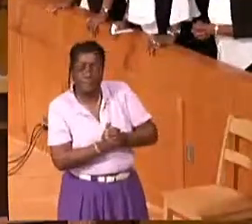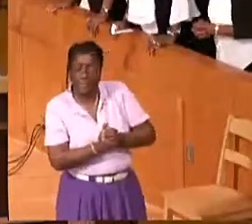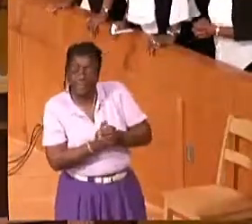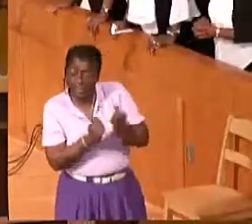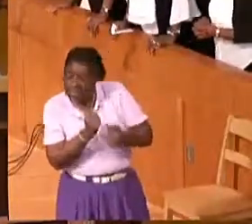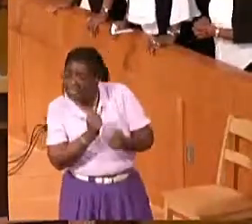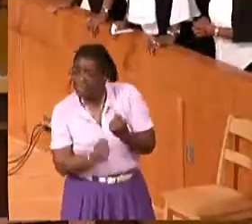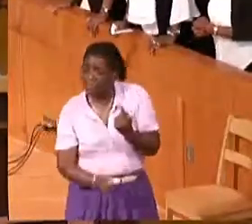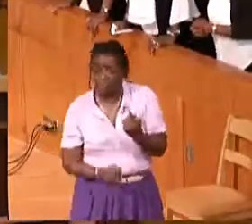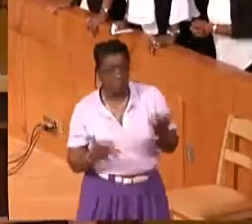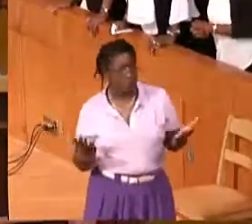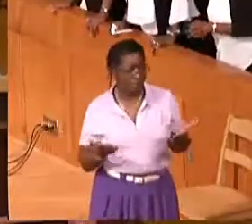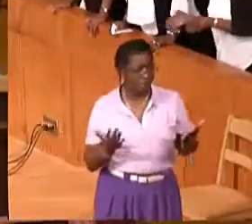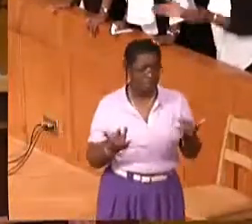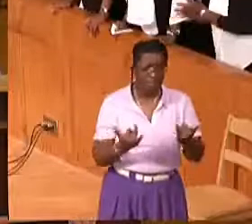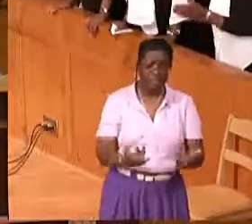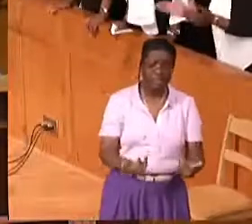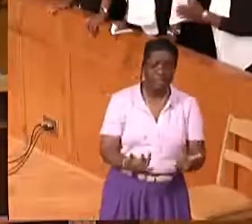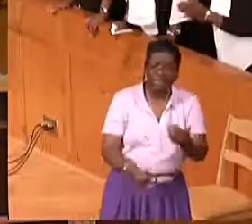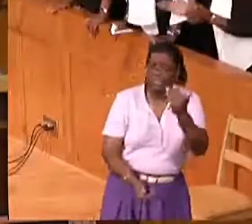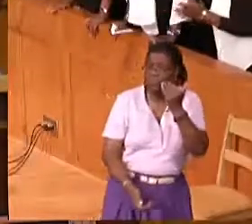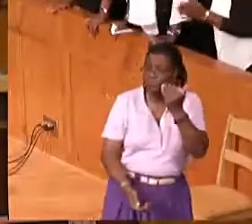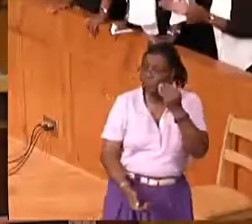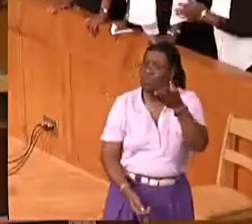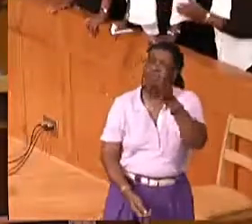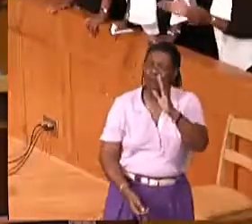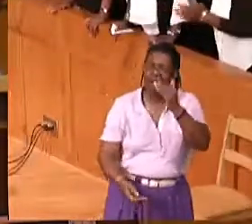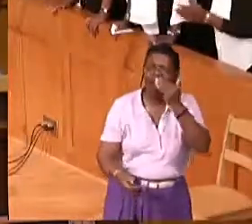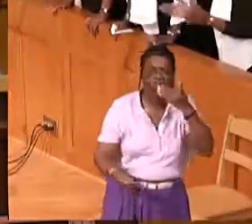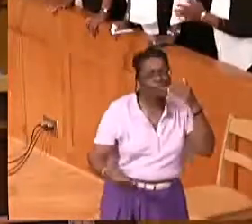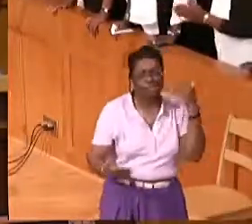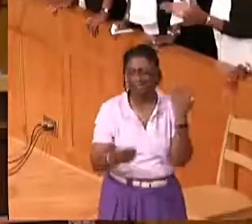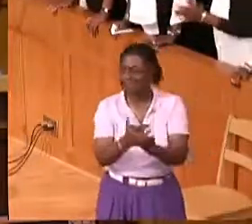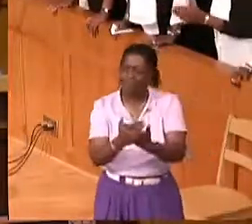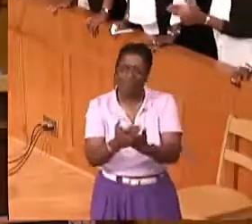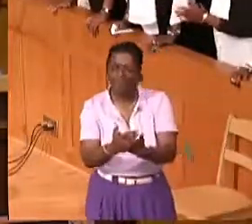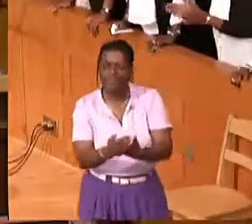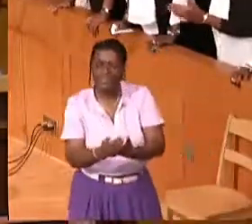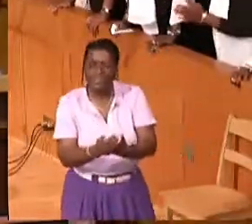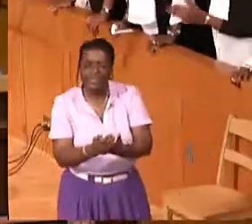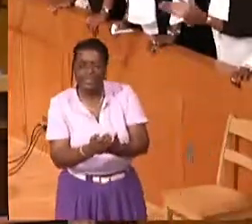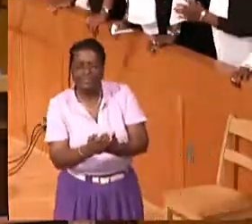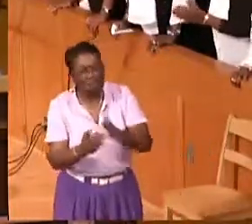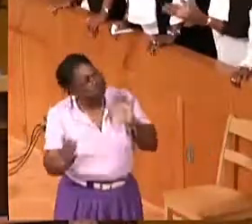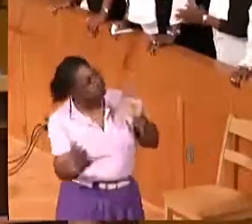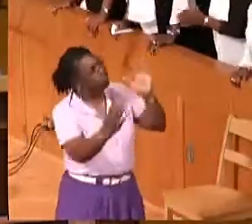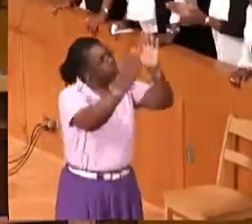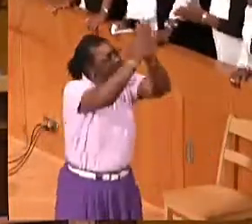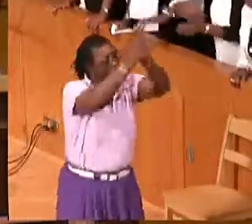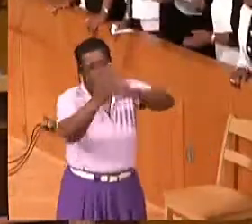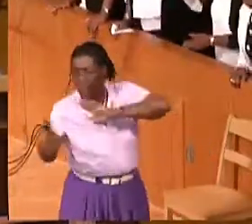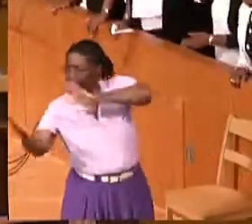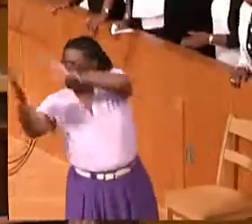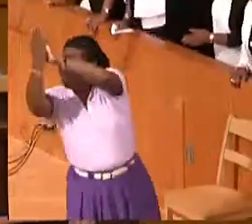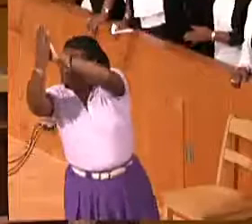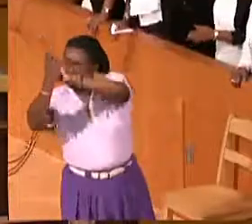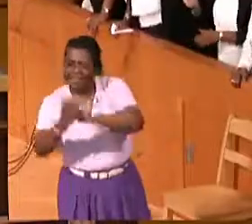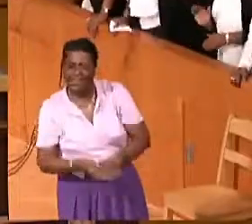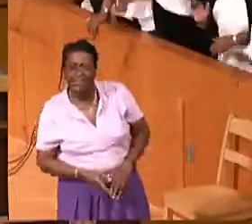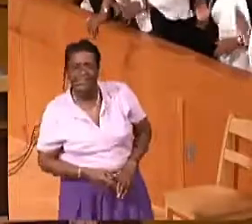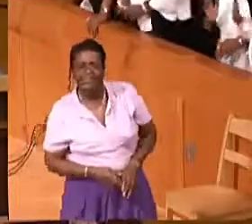here today who knows that God's been good? Give somebody a high five and say,